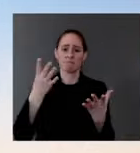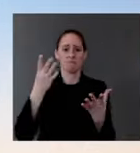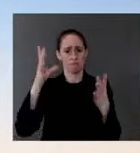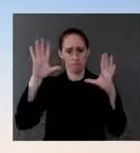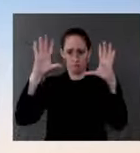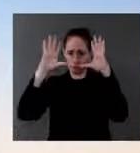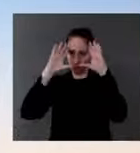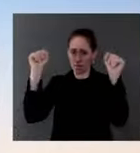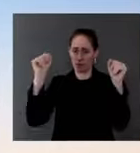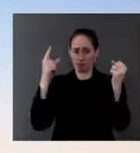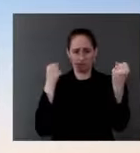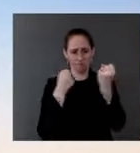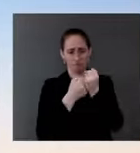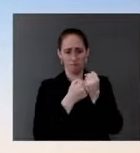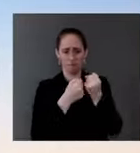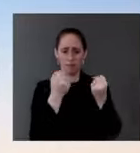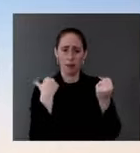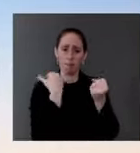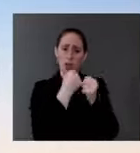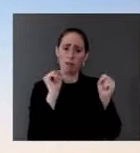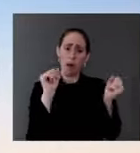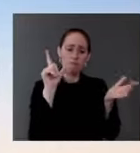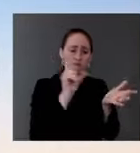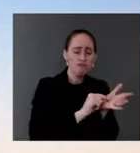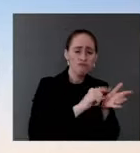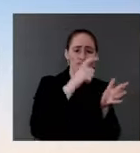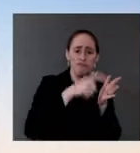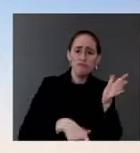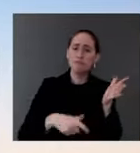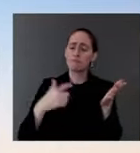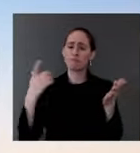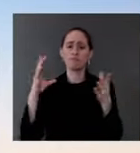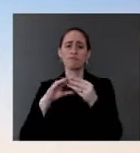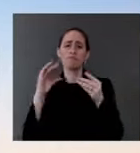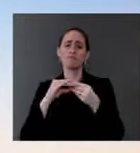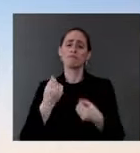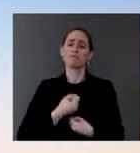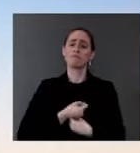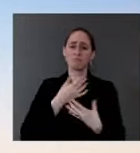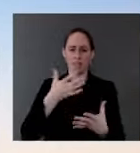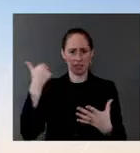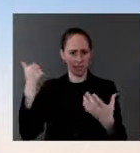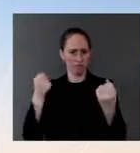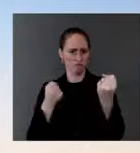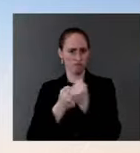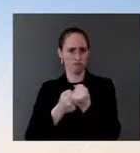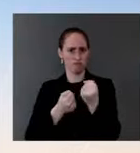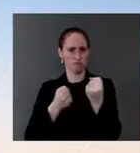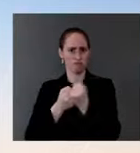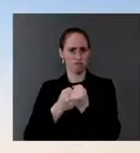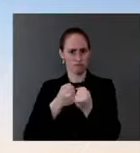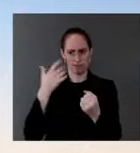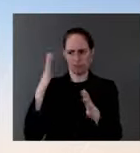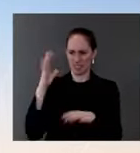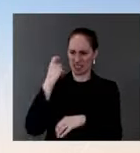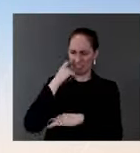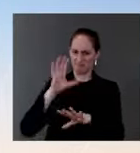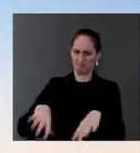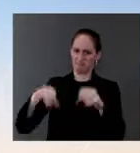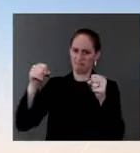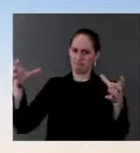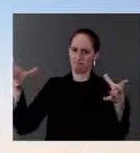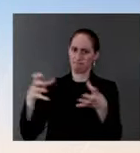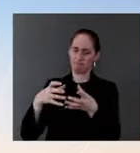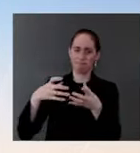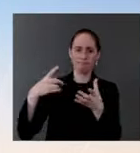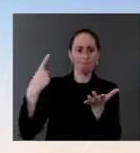2-day democracy summit that's wrapping up today. The freedom of media and press is a central component of that. He announced an additional tranche of funding